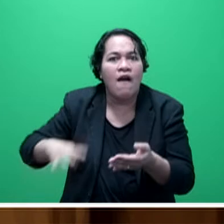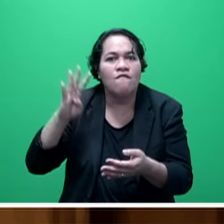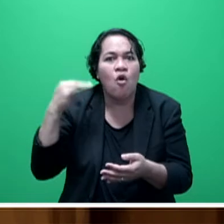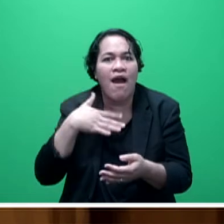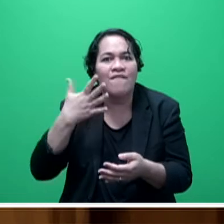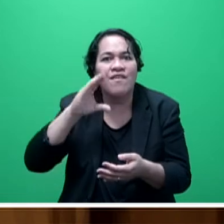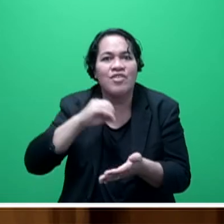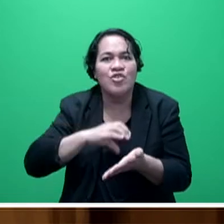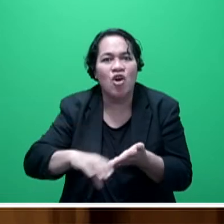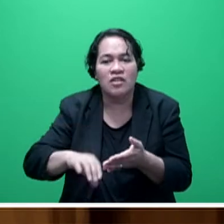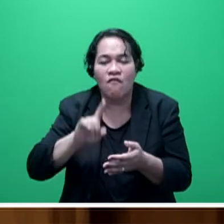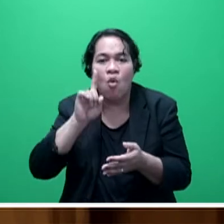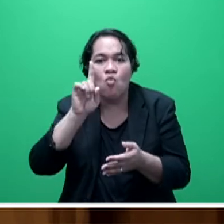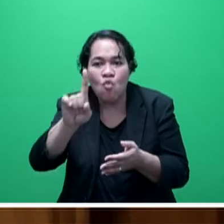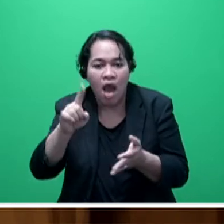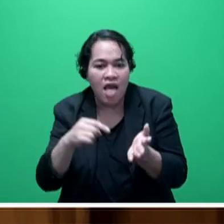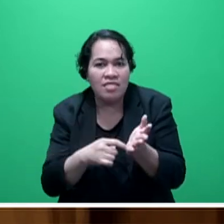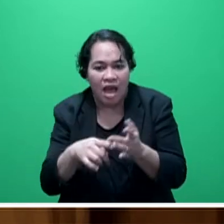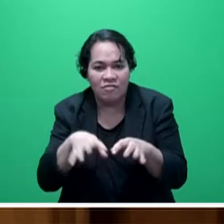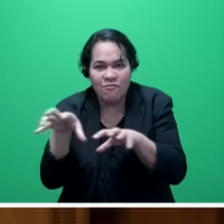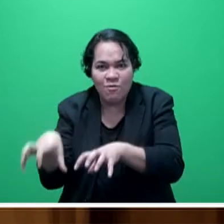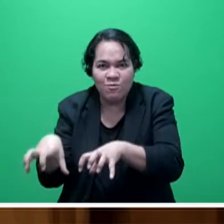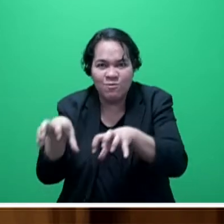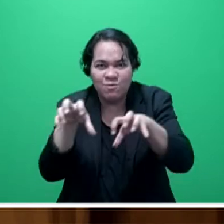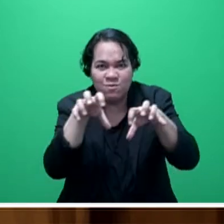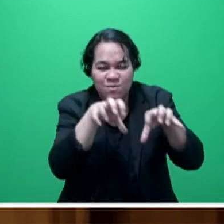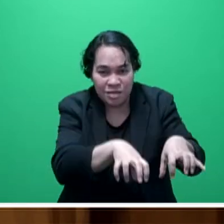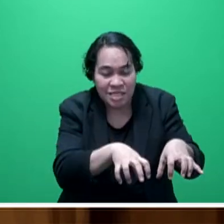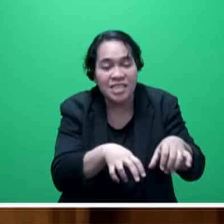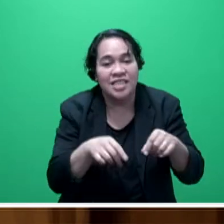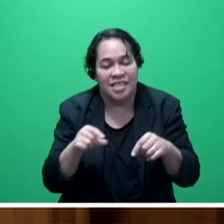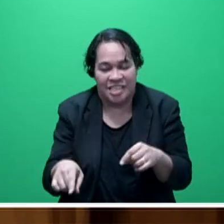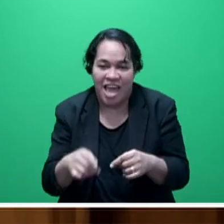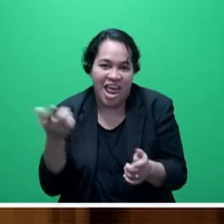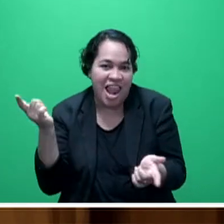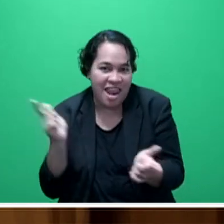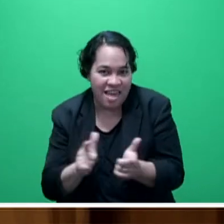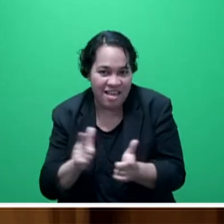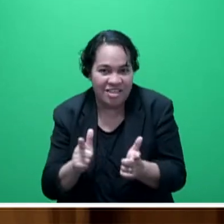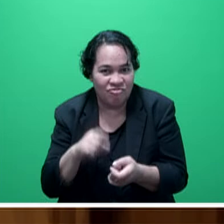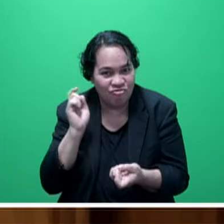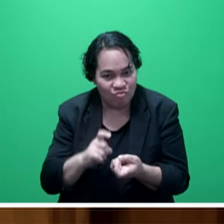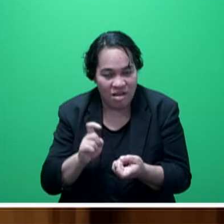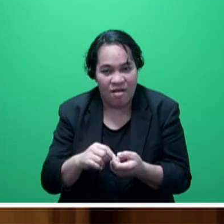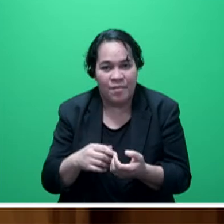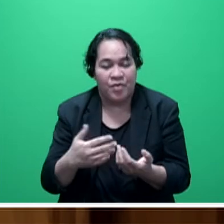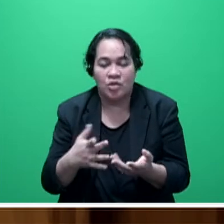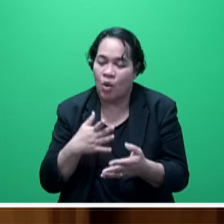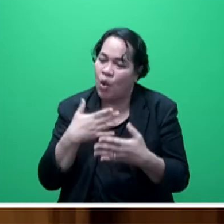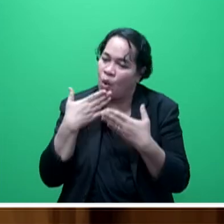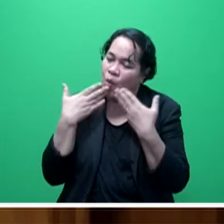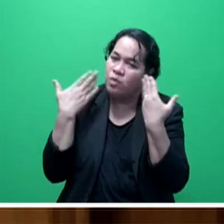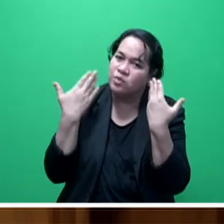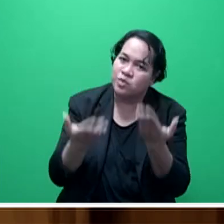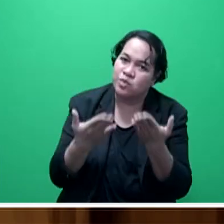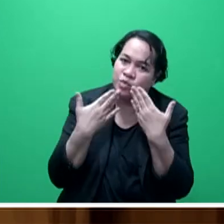$450 per ton of transshipment levy. Honourable Speaker, the Ministry of Fisheries and the fisheries sector welcomes the approach